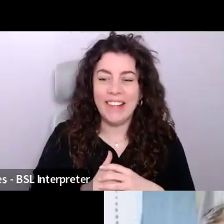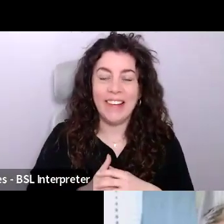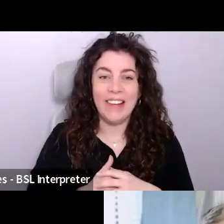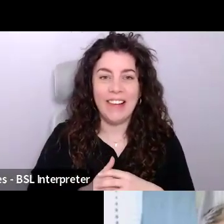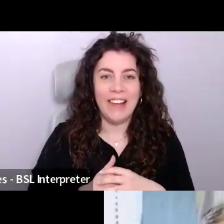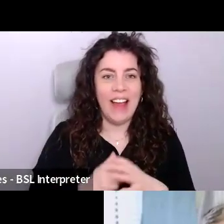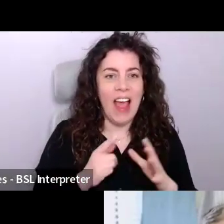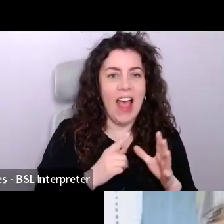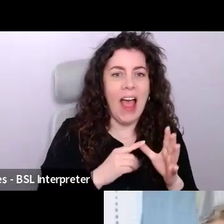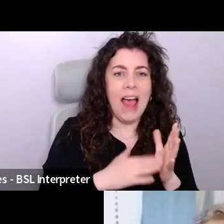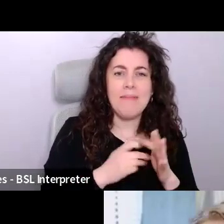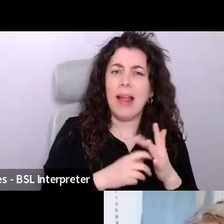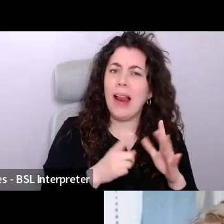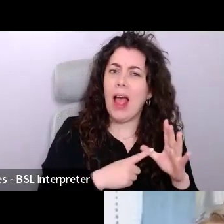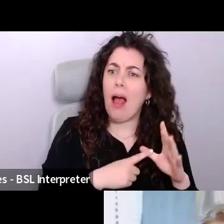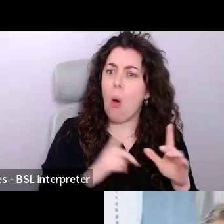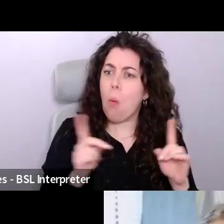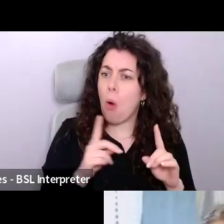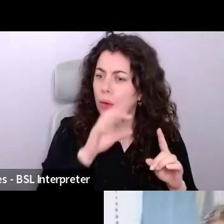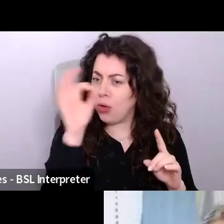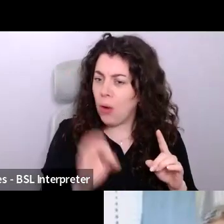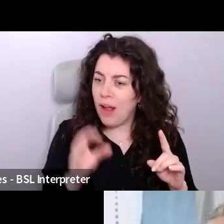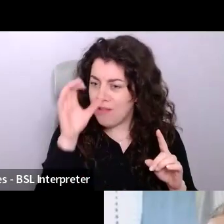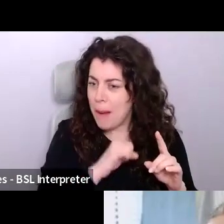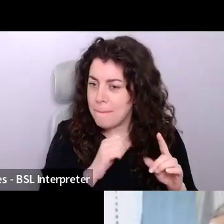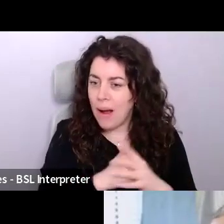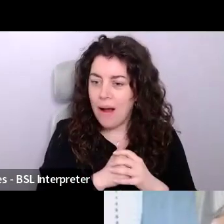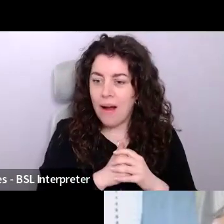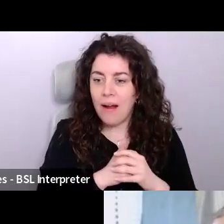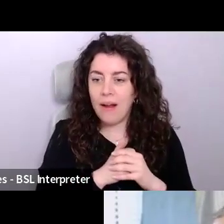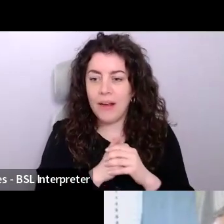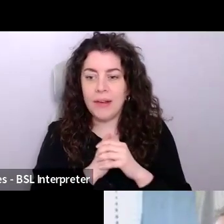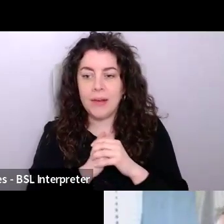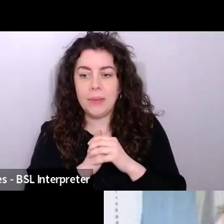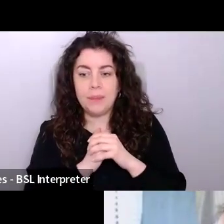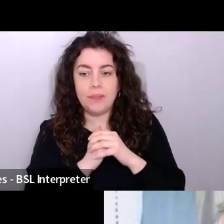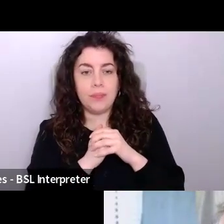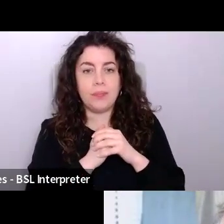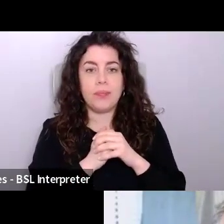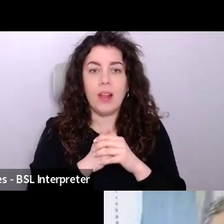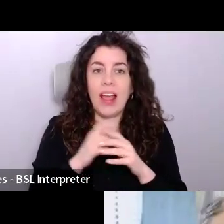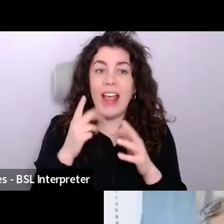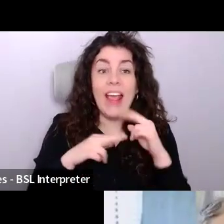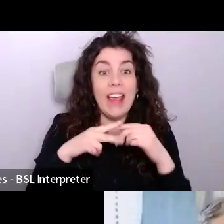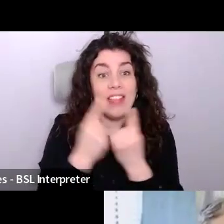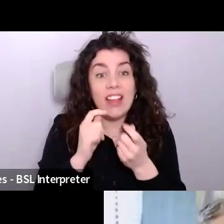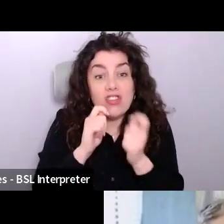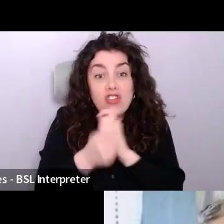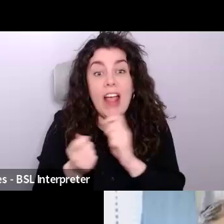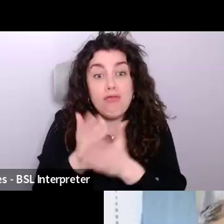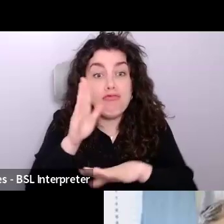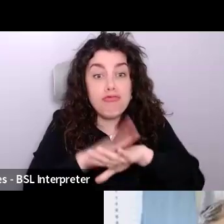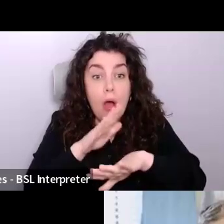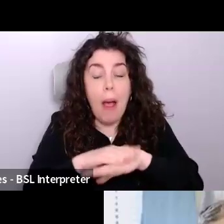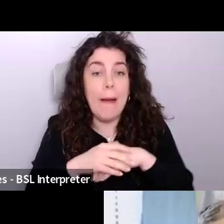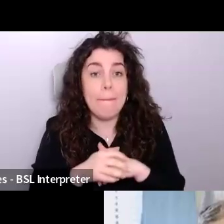Making me think now, what was the question? About whether things change over time, wasn't it? The provision you